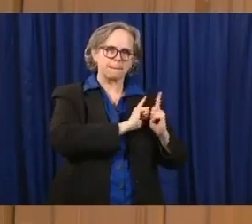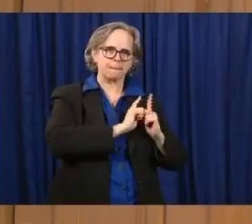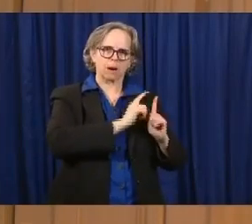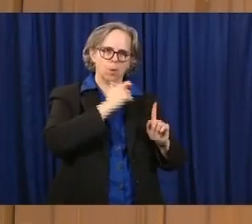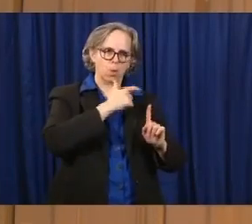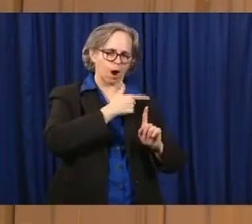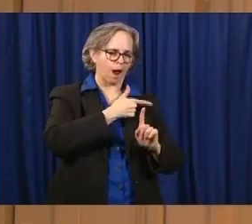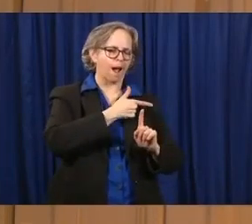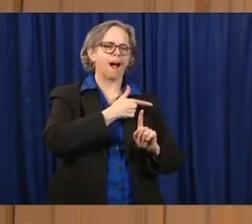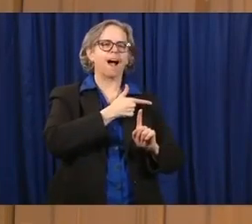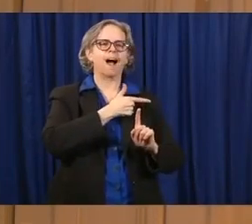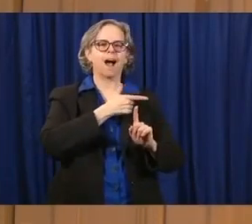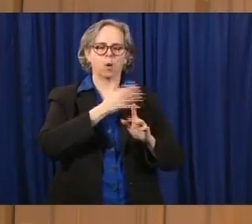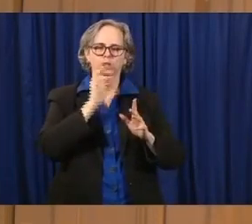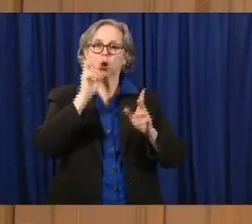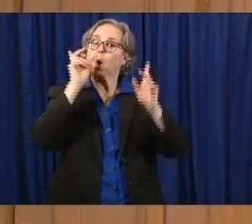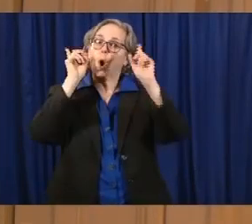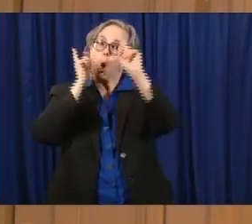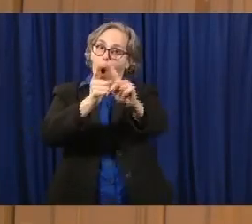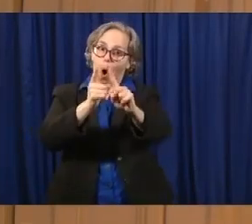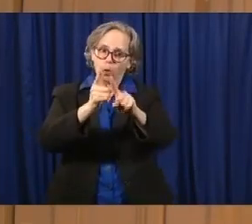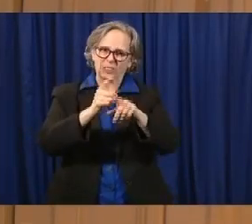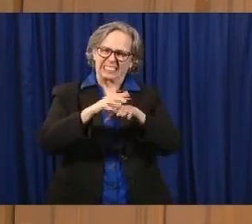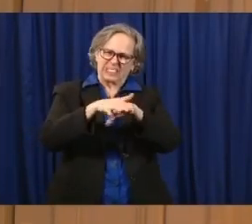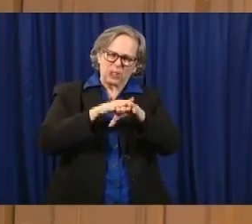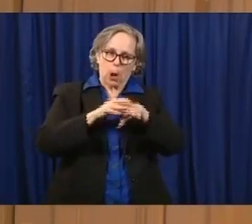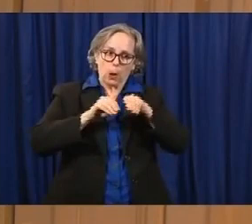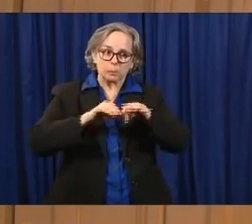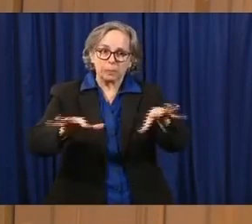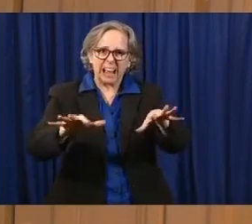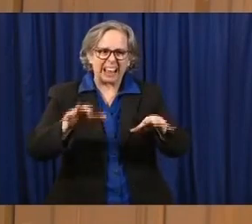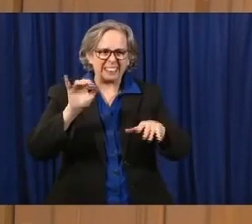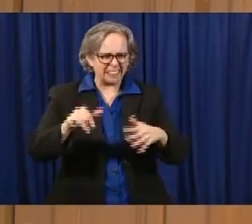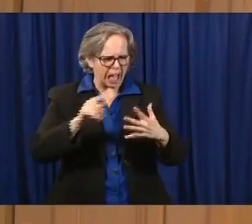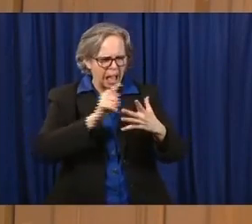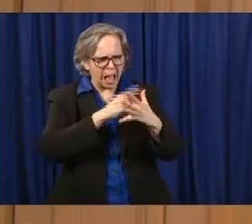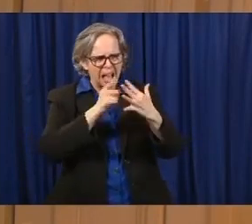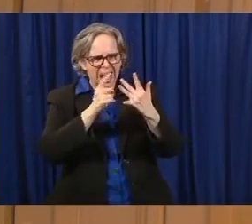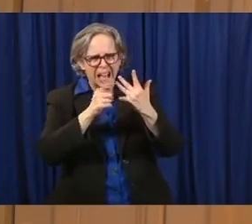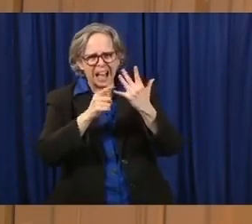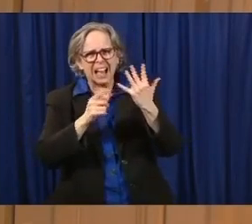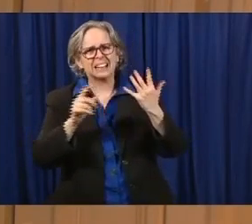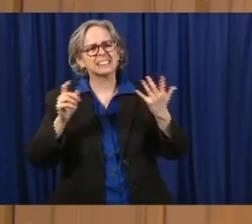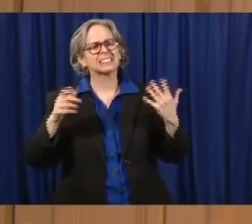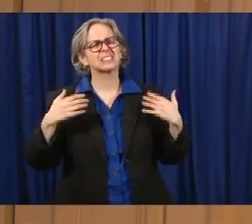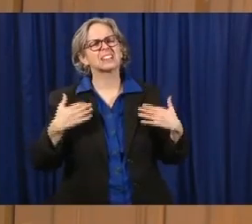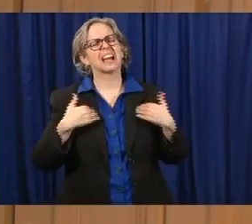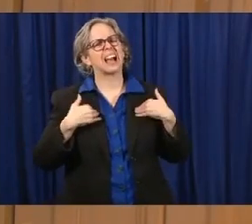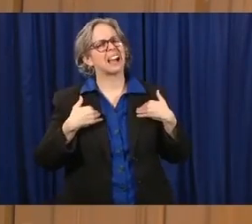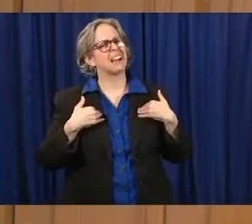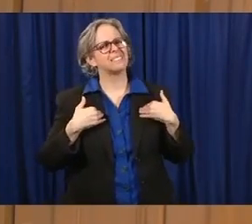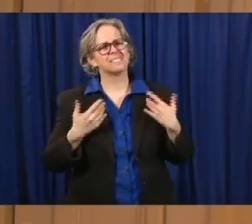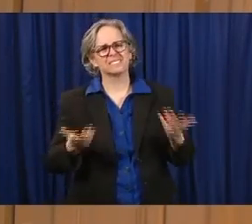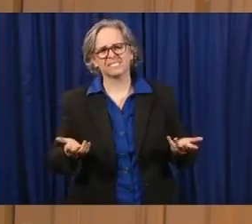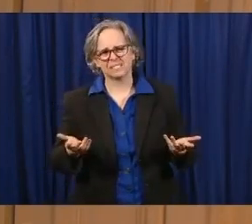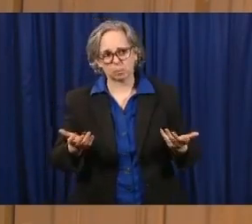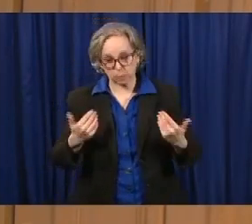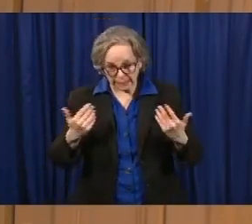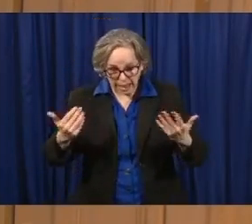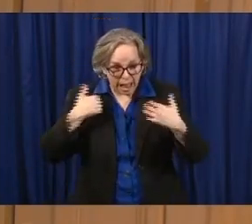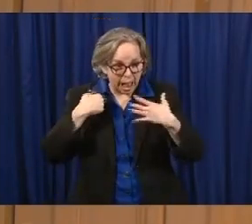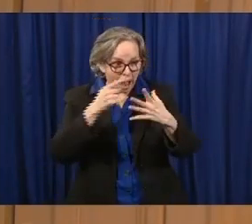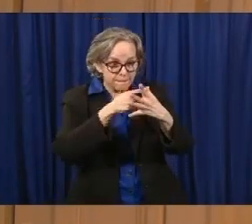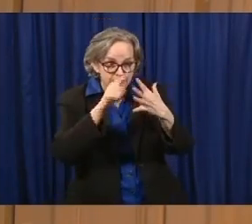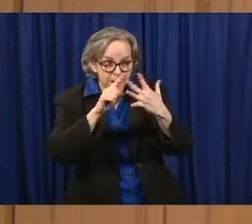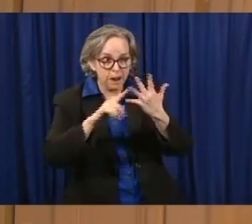are still evolving and are trying to acquire that will get us to a place where we could be a lot more free. And we do